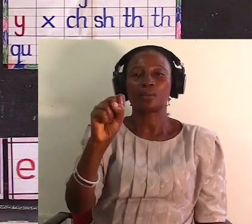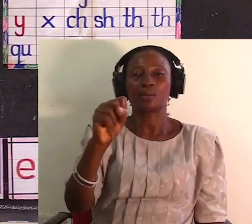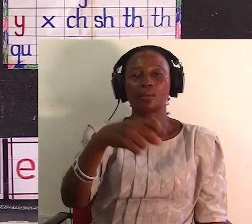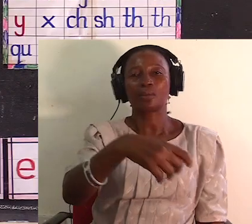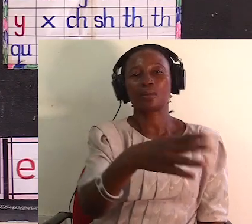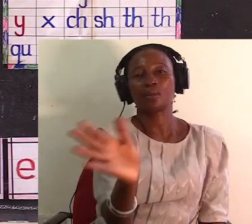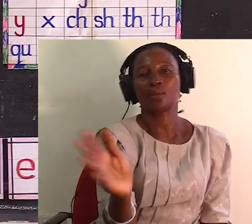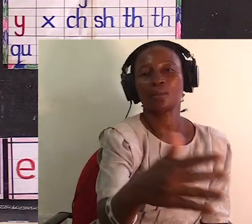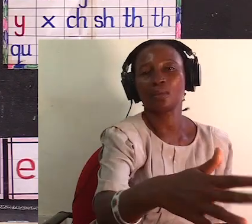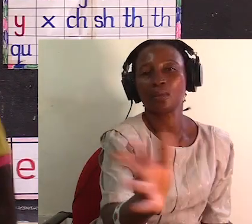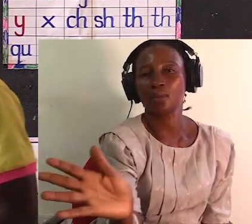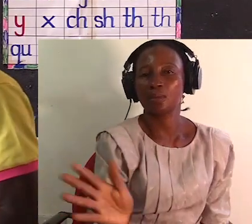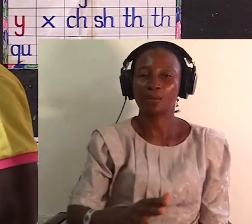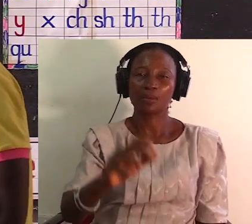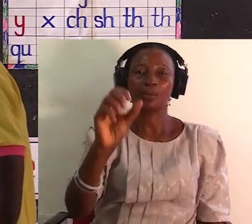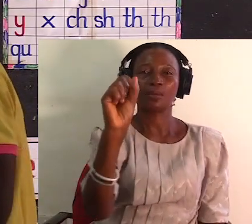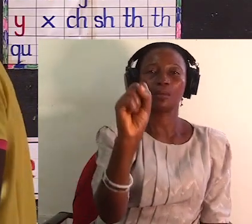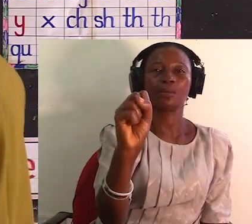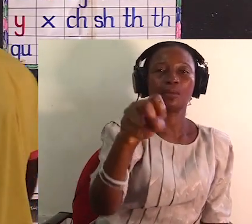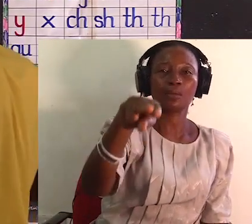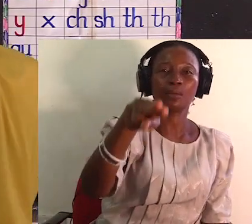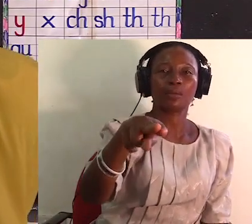in snake.